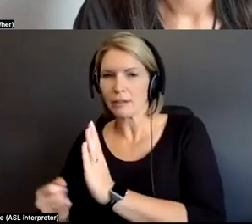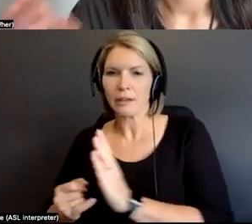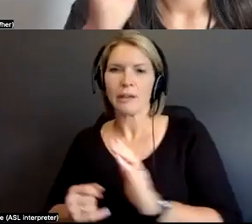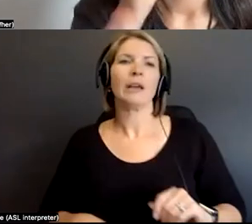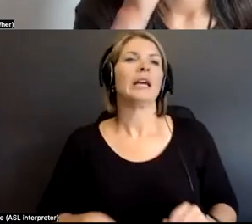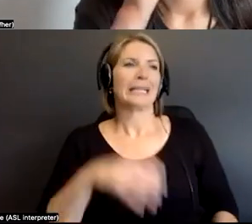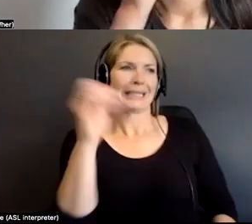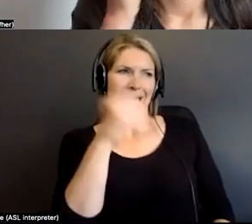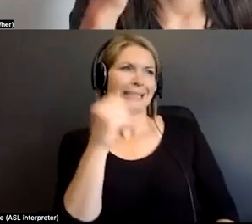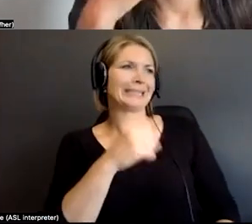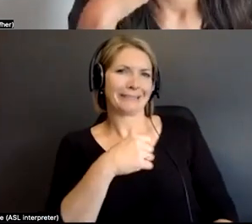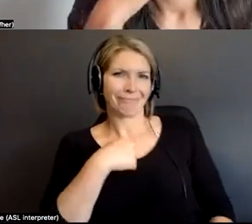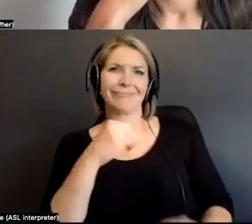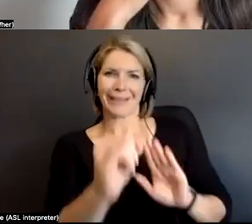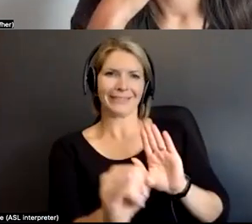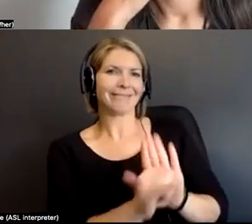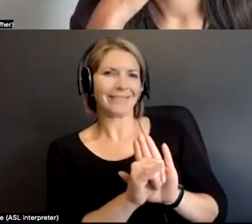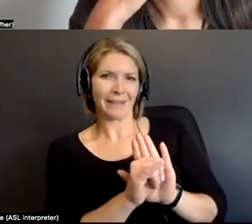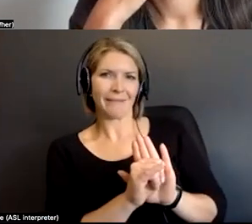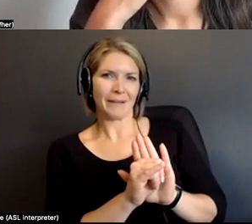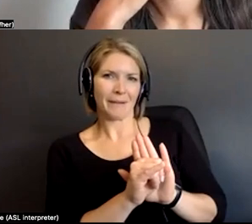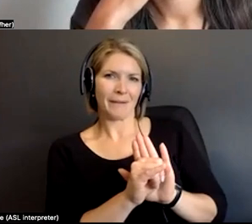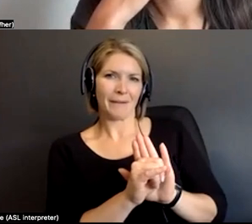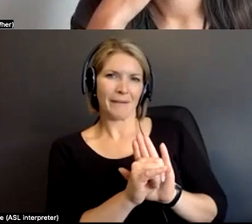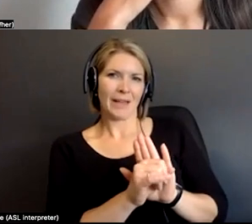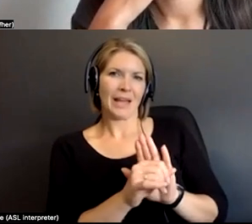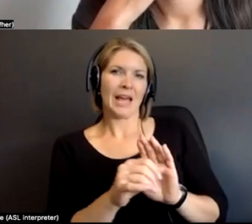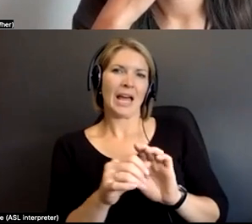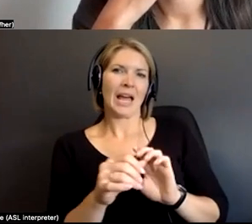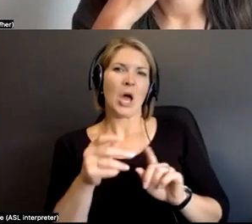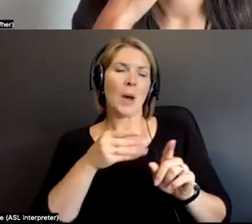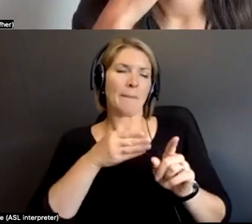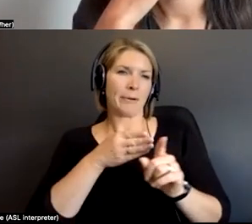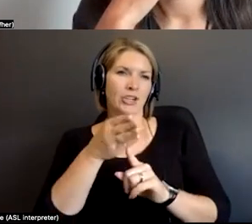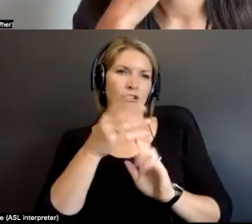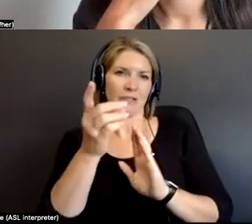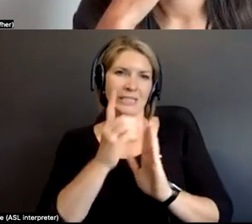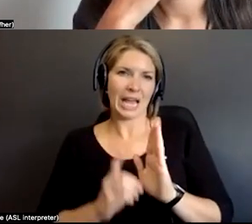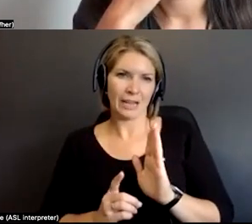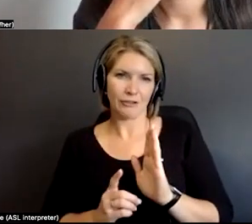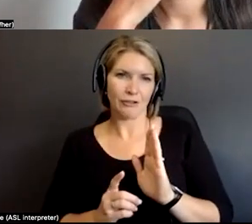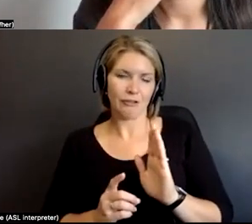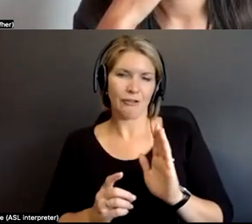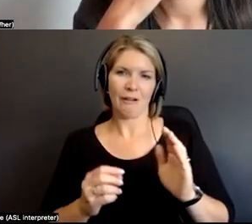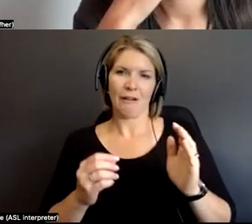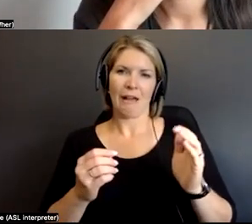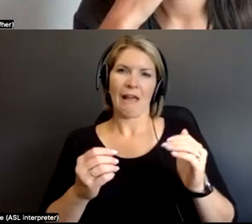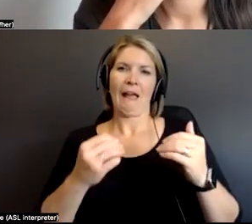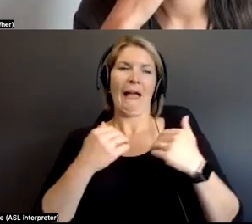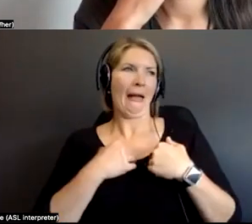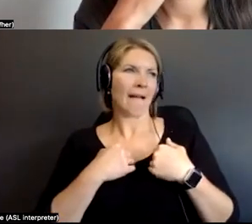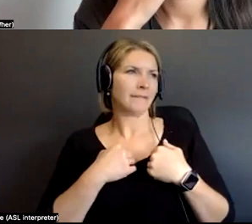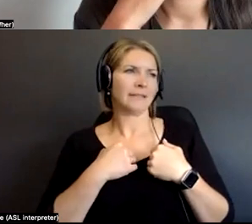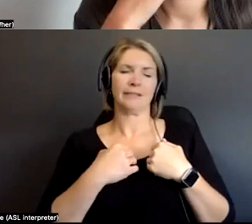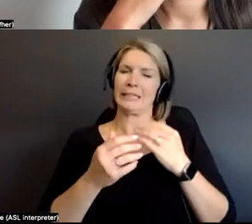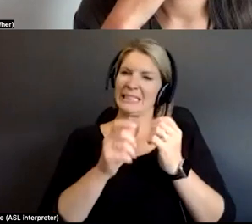know, due course of control over this output. Professional designer has been coerced.